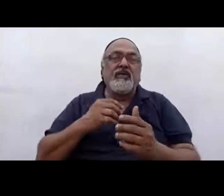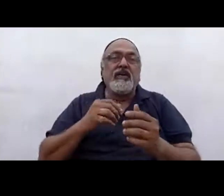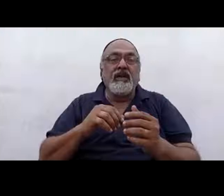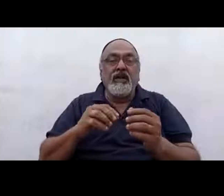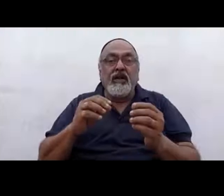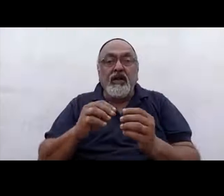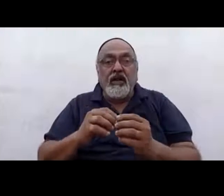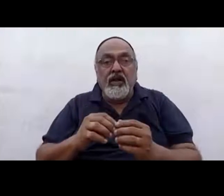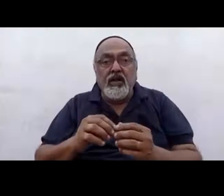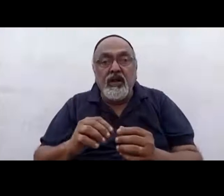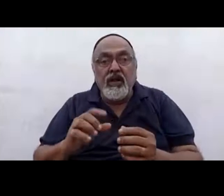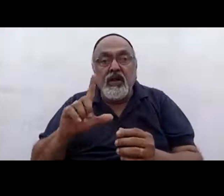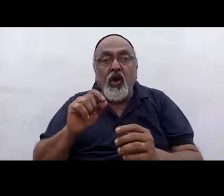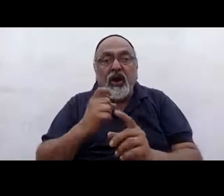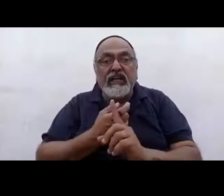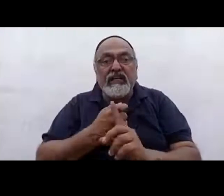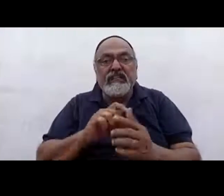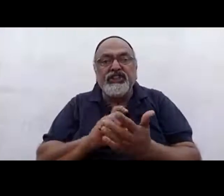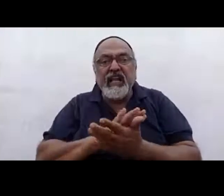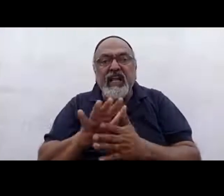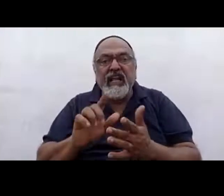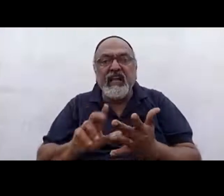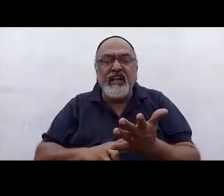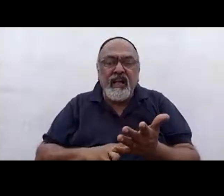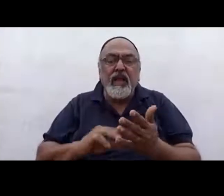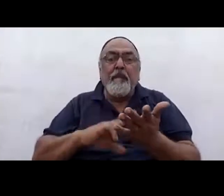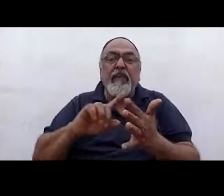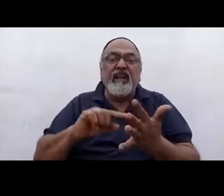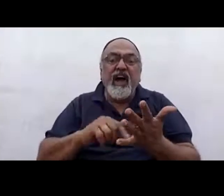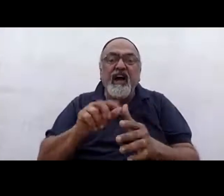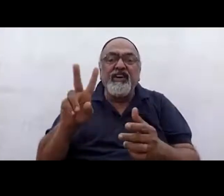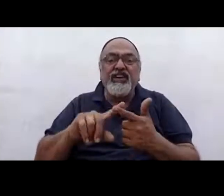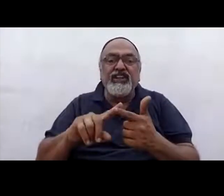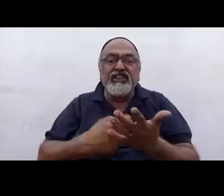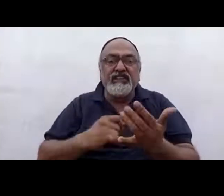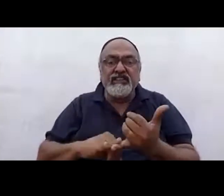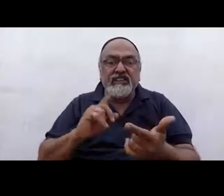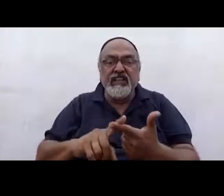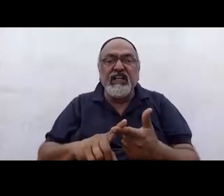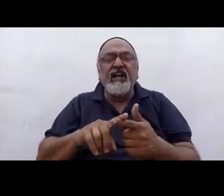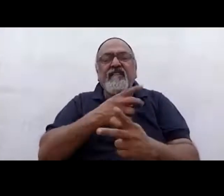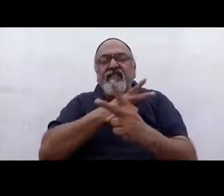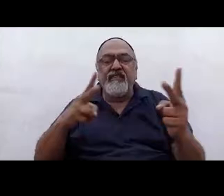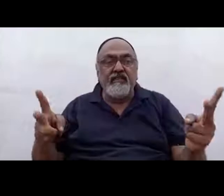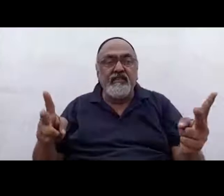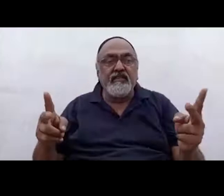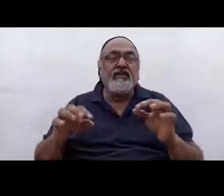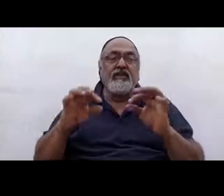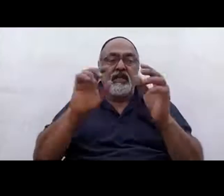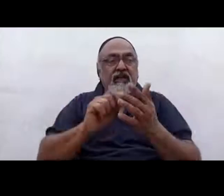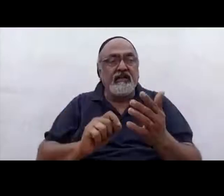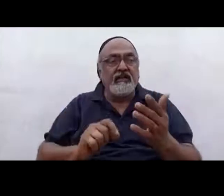blockchain and NFT, metaverse, all of that, and its correlation with intellectual property rights.